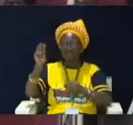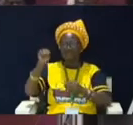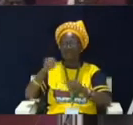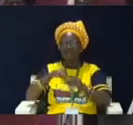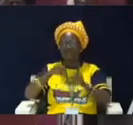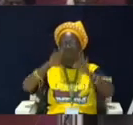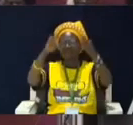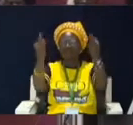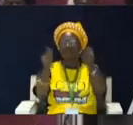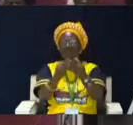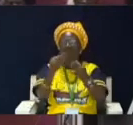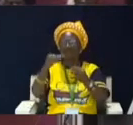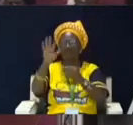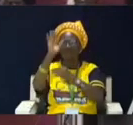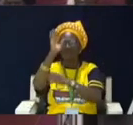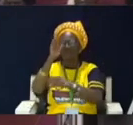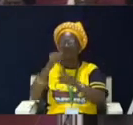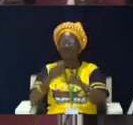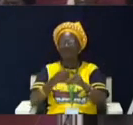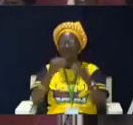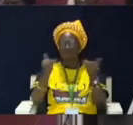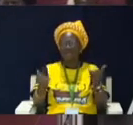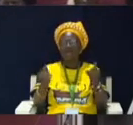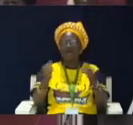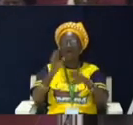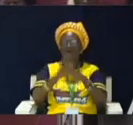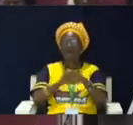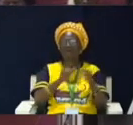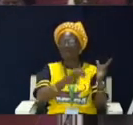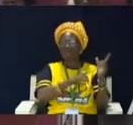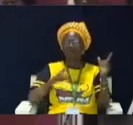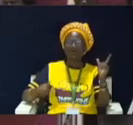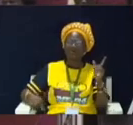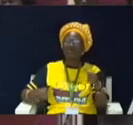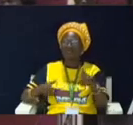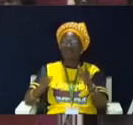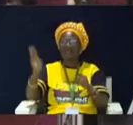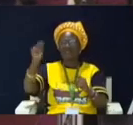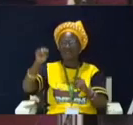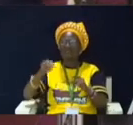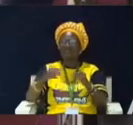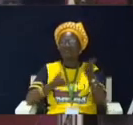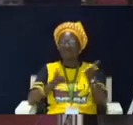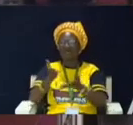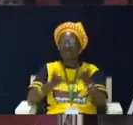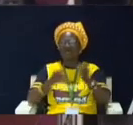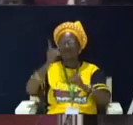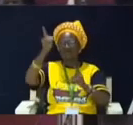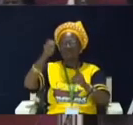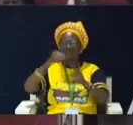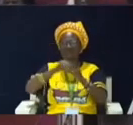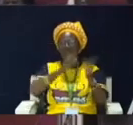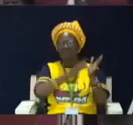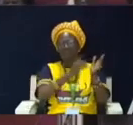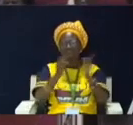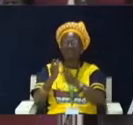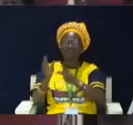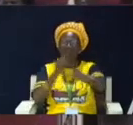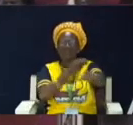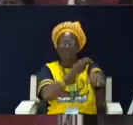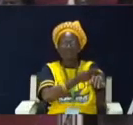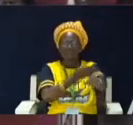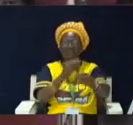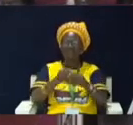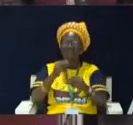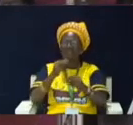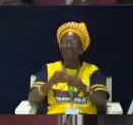of God. And from now on, Lord, let them serve you. In Jesus' mighty name, we